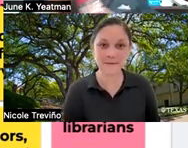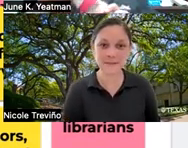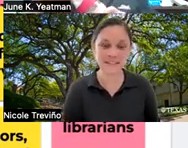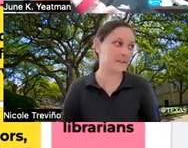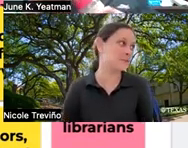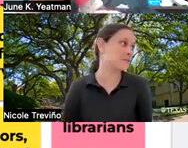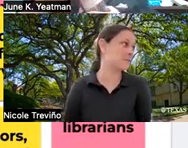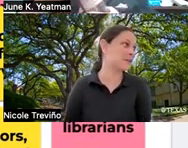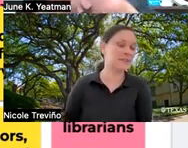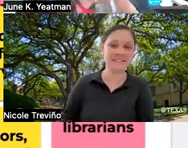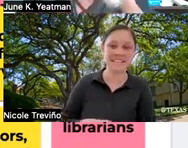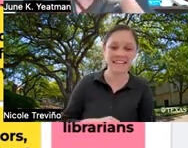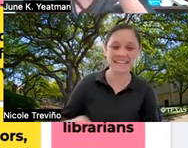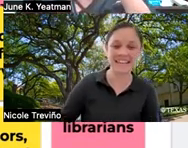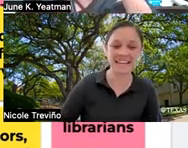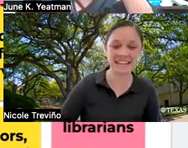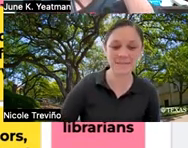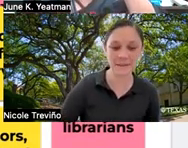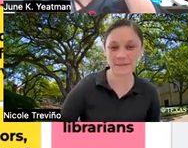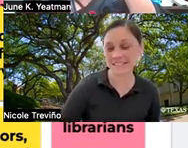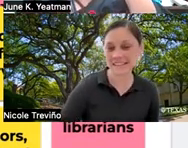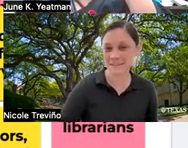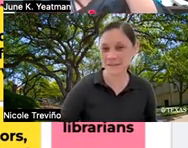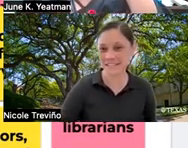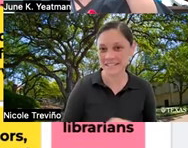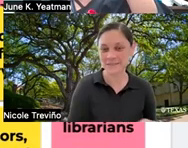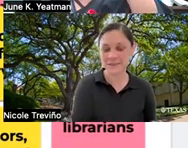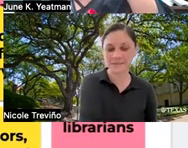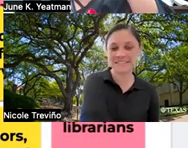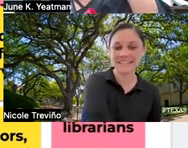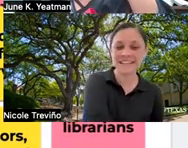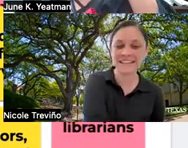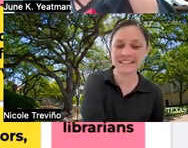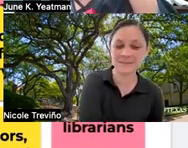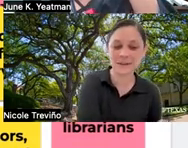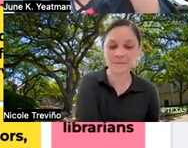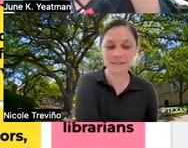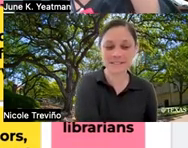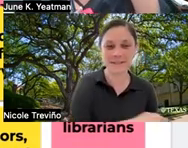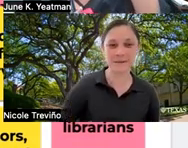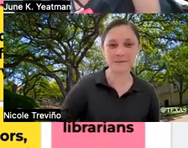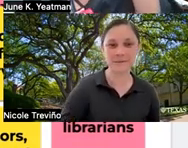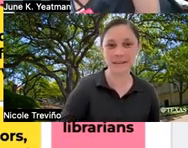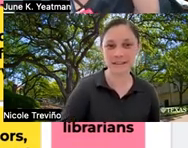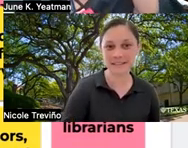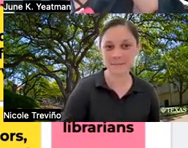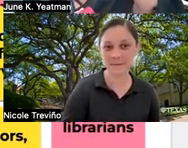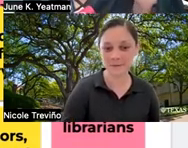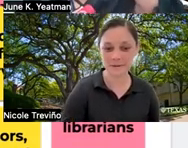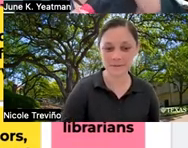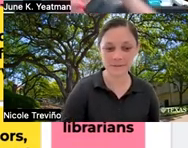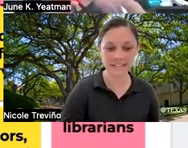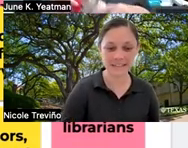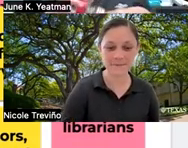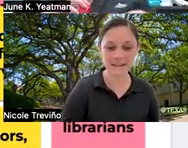of folks here who can work alongside the families, like the Martinez family, to accomplish some of